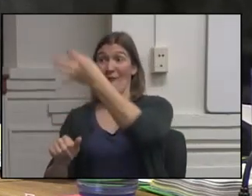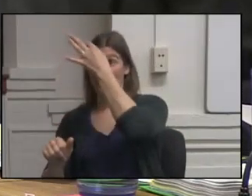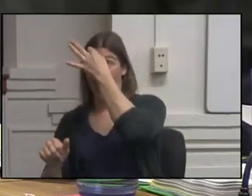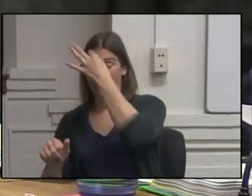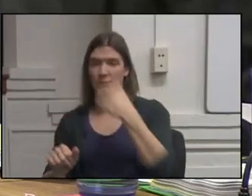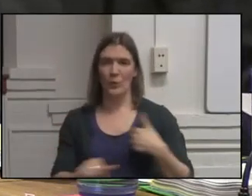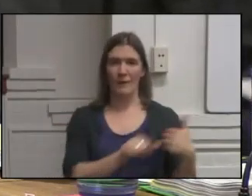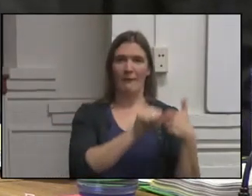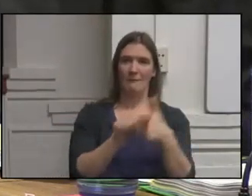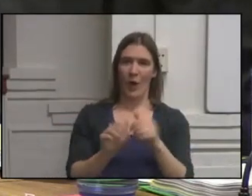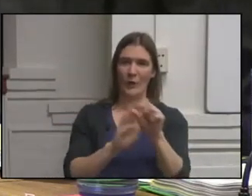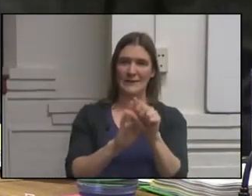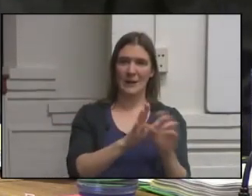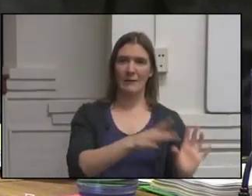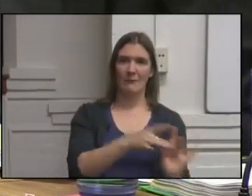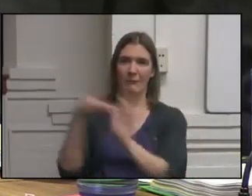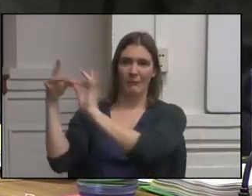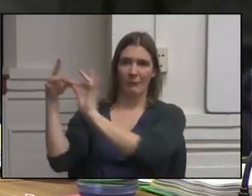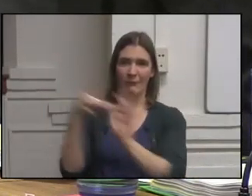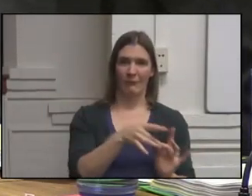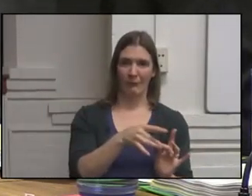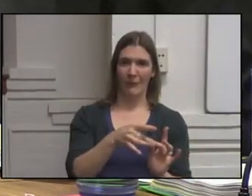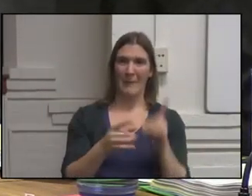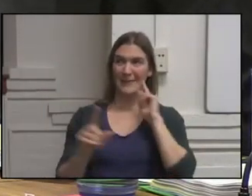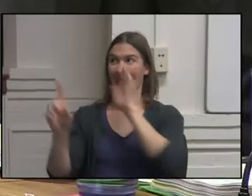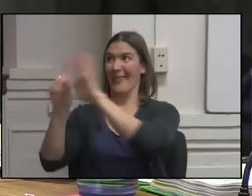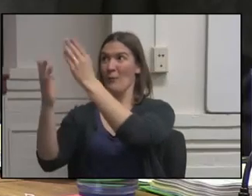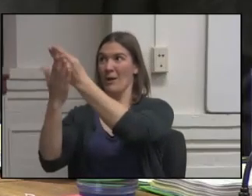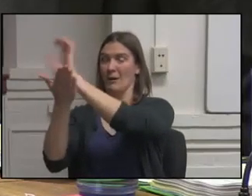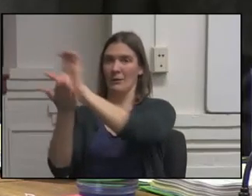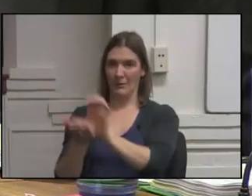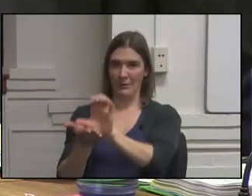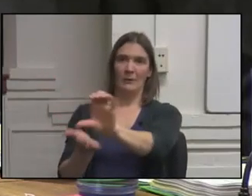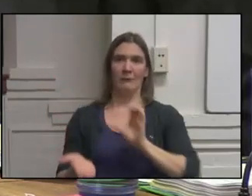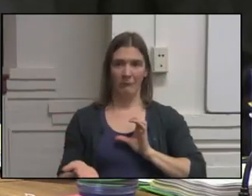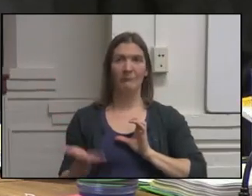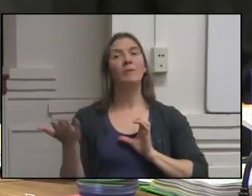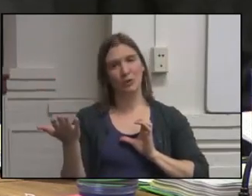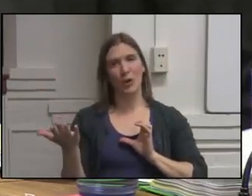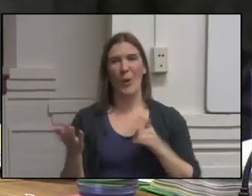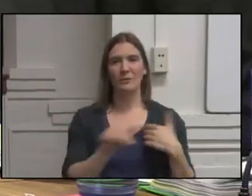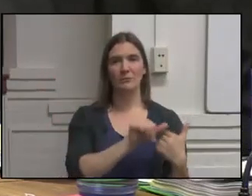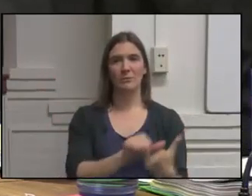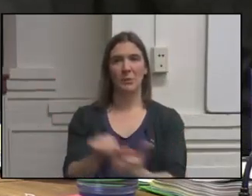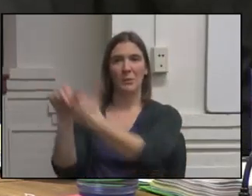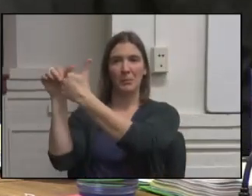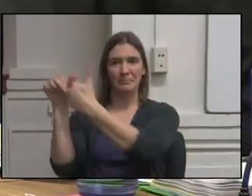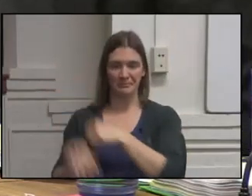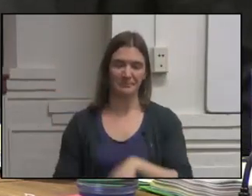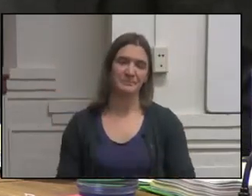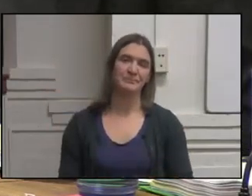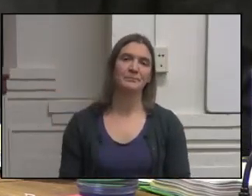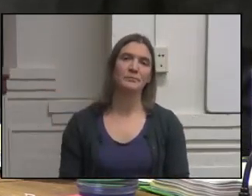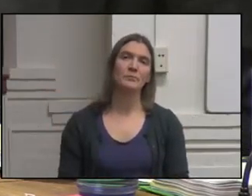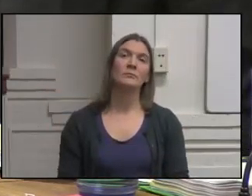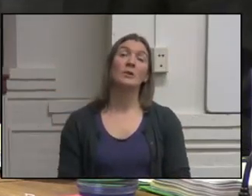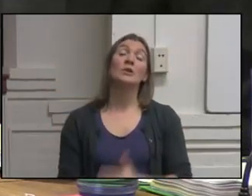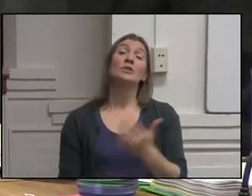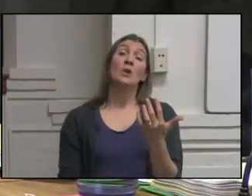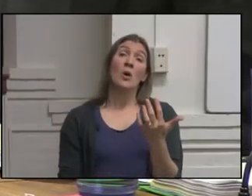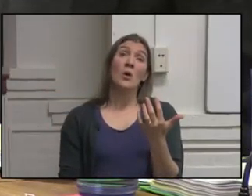This originates as federal money, comes to the state as block grant, and then is distributed through municipalities to local projects. And so